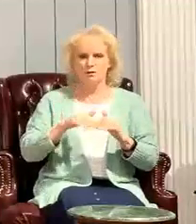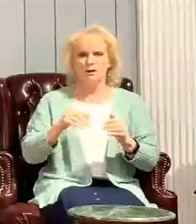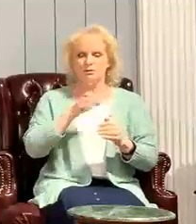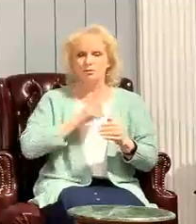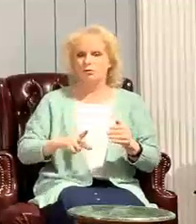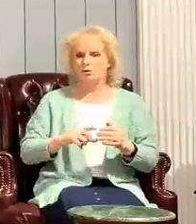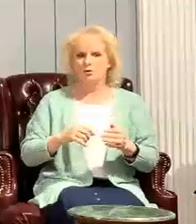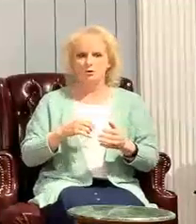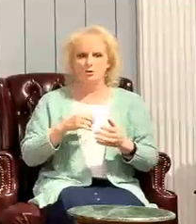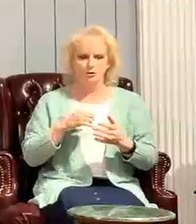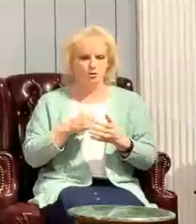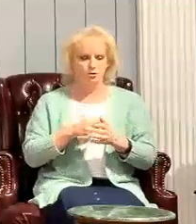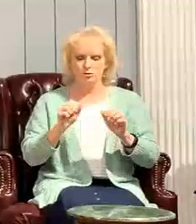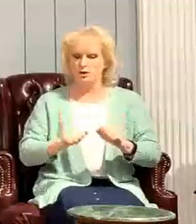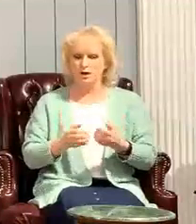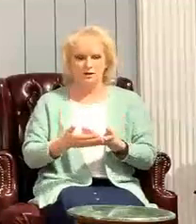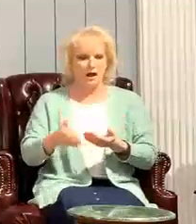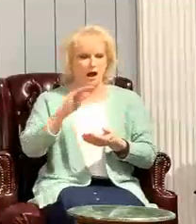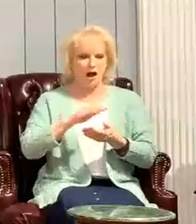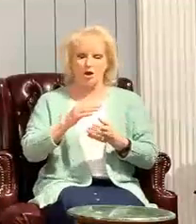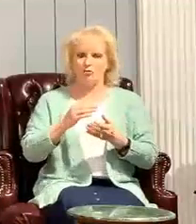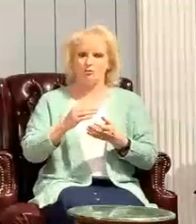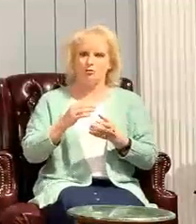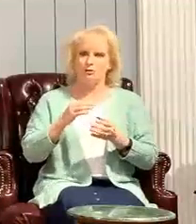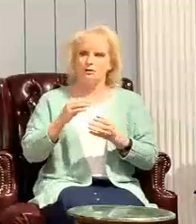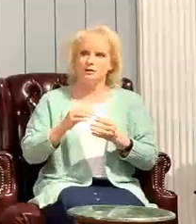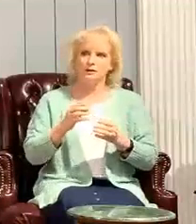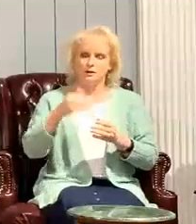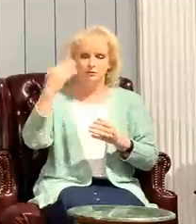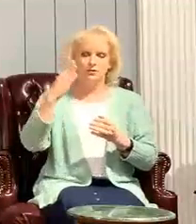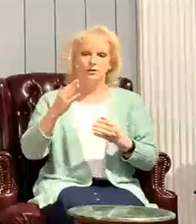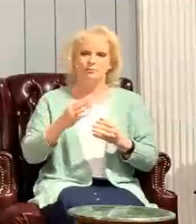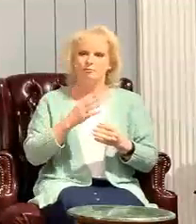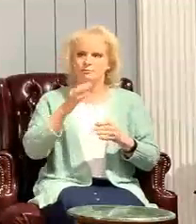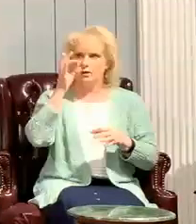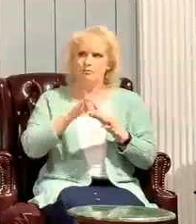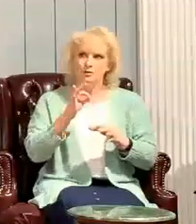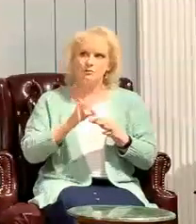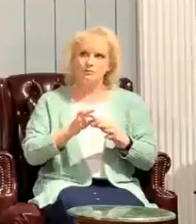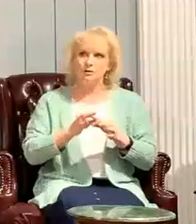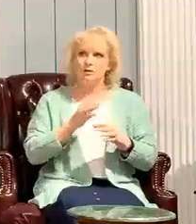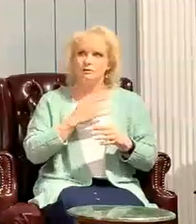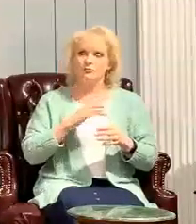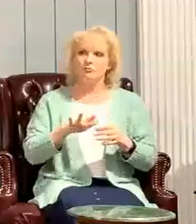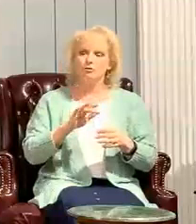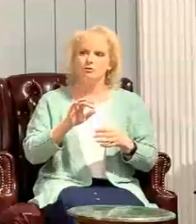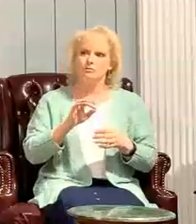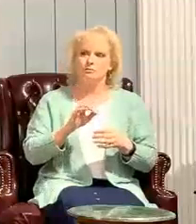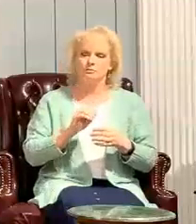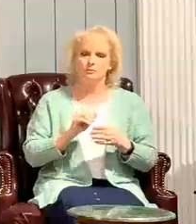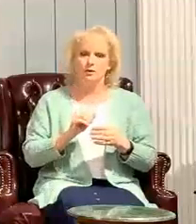can't outgive him mercifully. You can't outgive him. So listen, if you can learn that you can't outgive